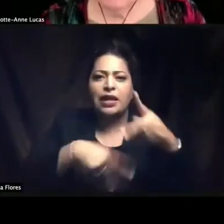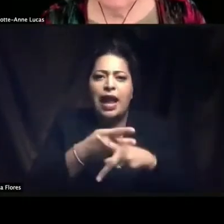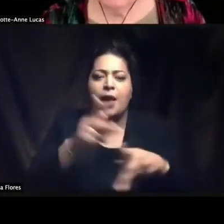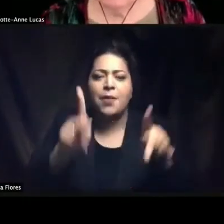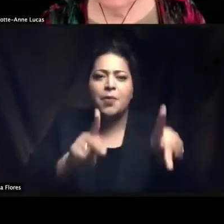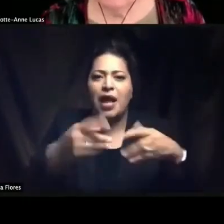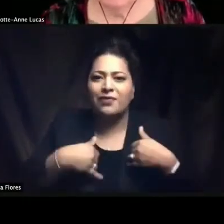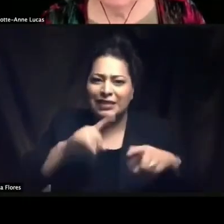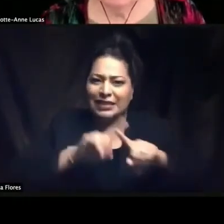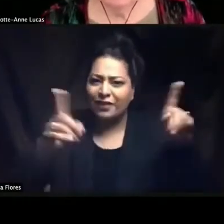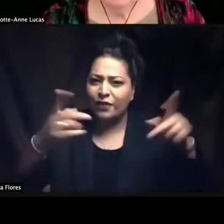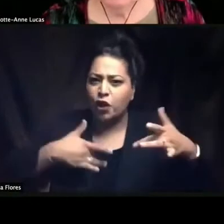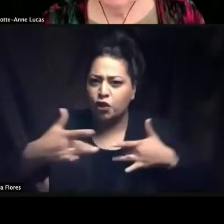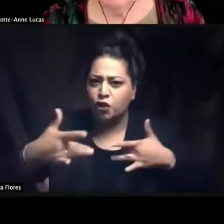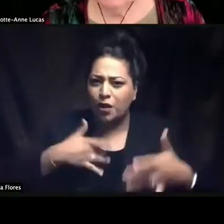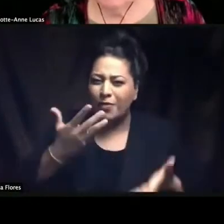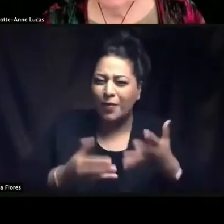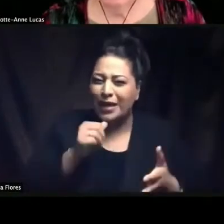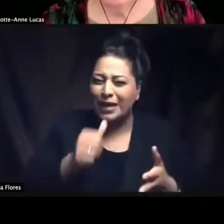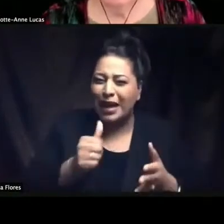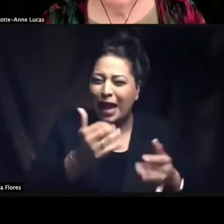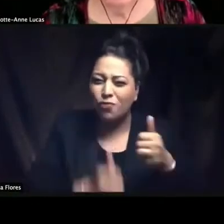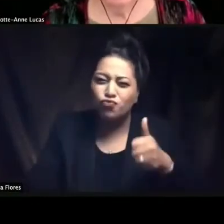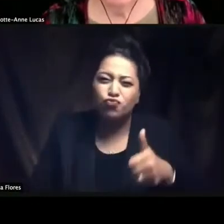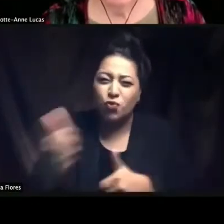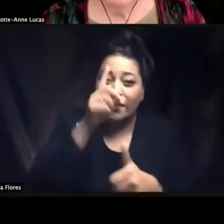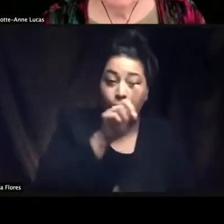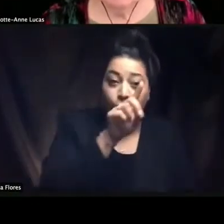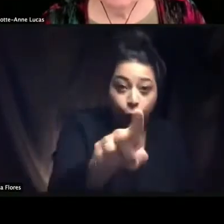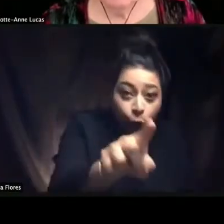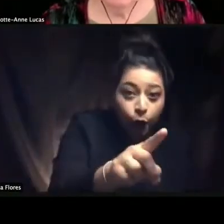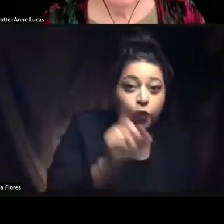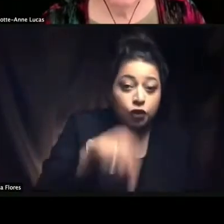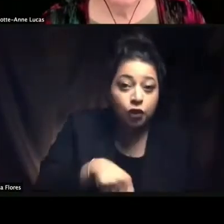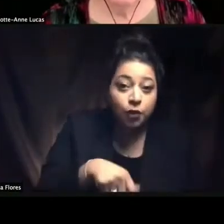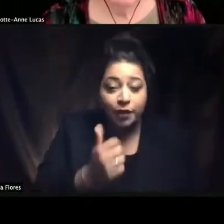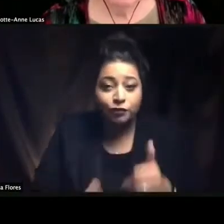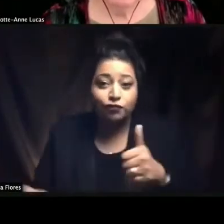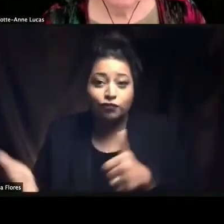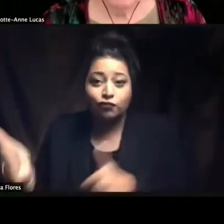concerns. And even though it may not be a priority to you, it should be a